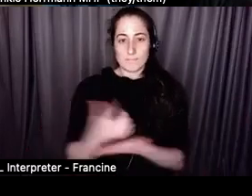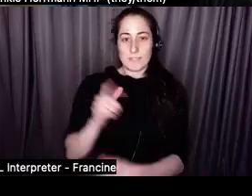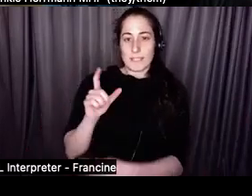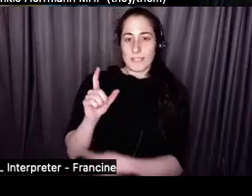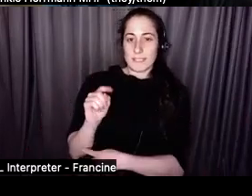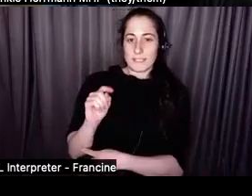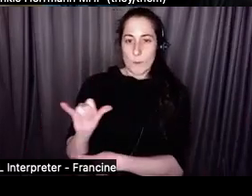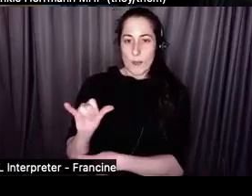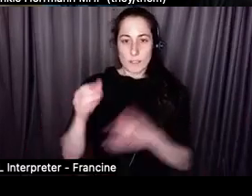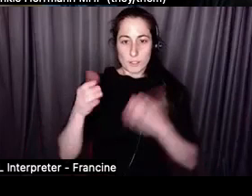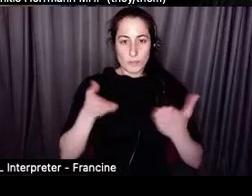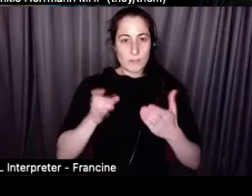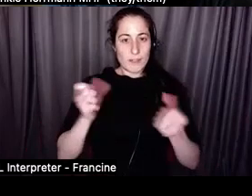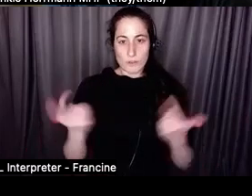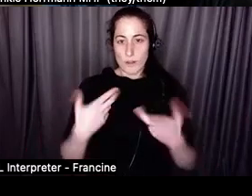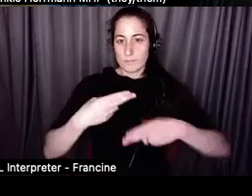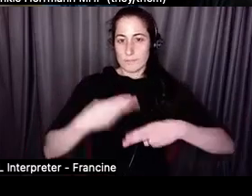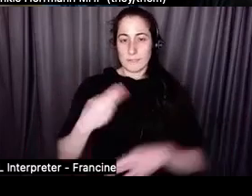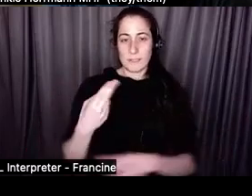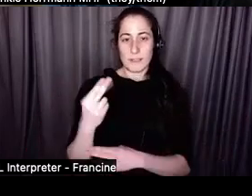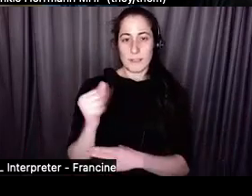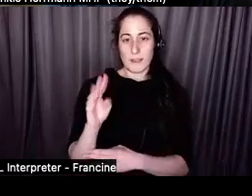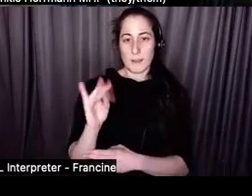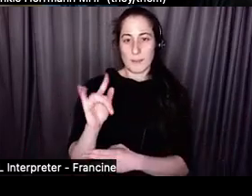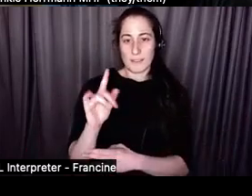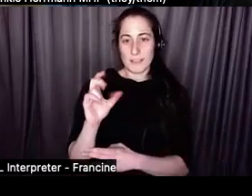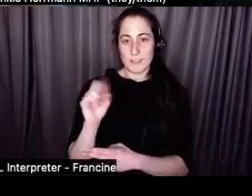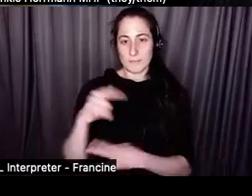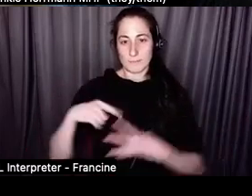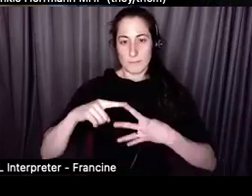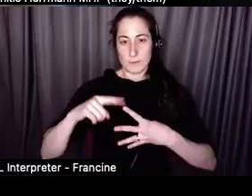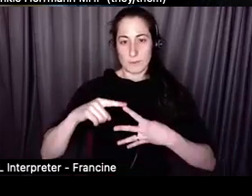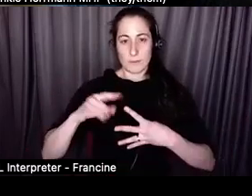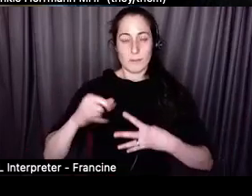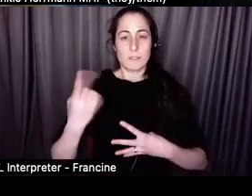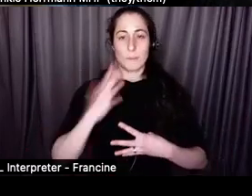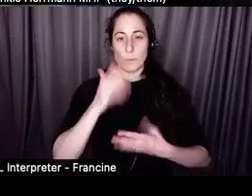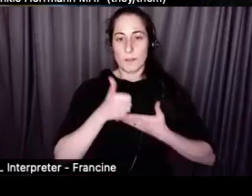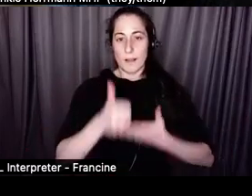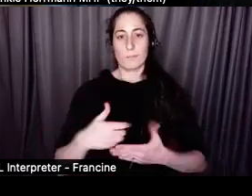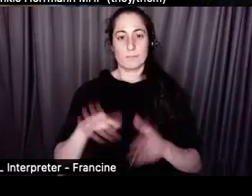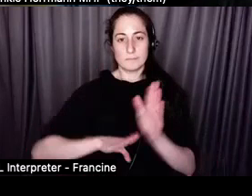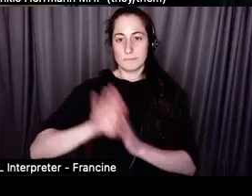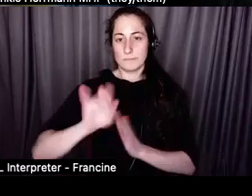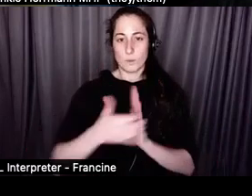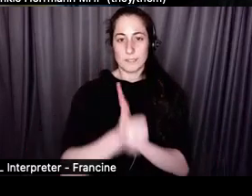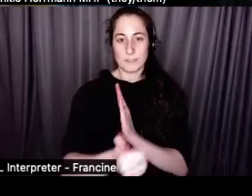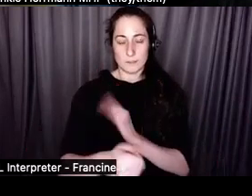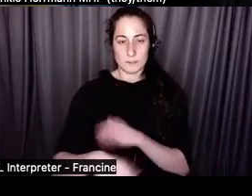These are all considered habilitation, and somebody would work with you to develop those skills so that you're able